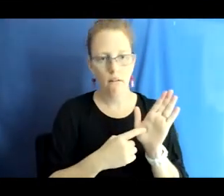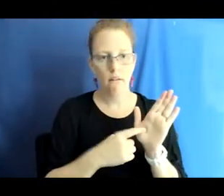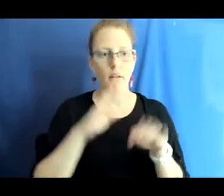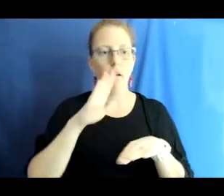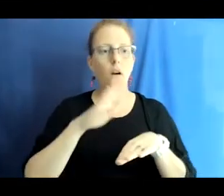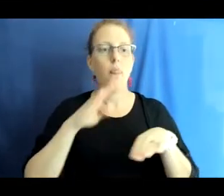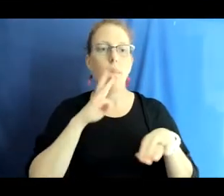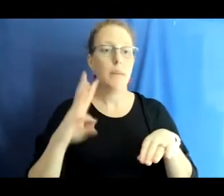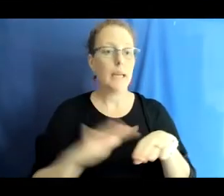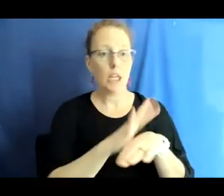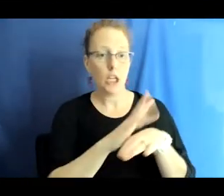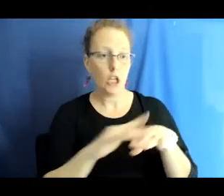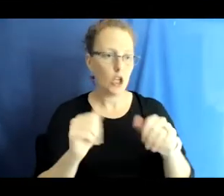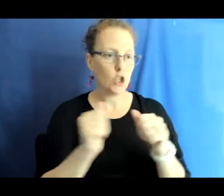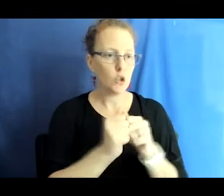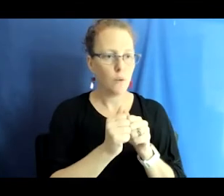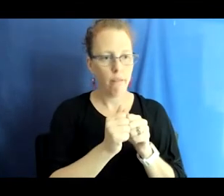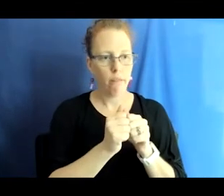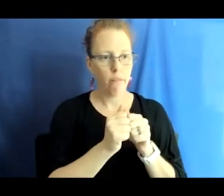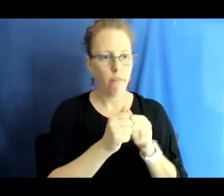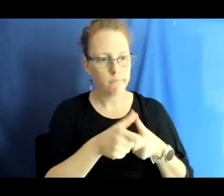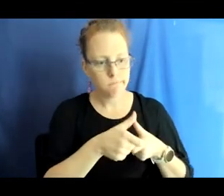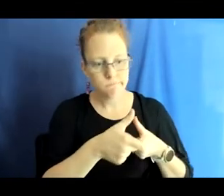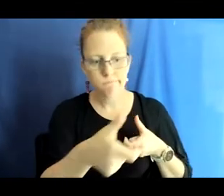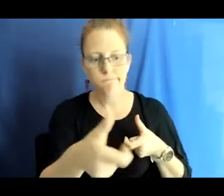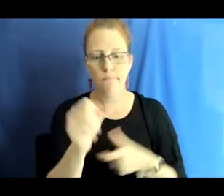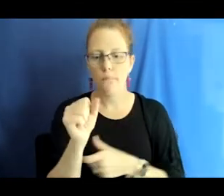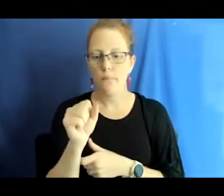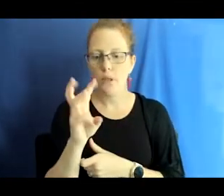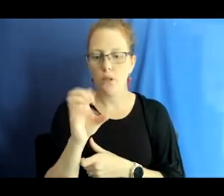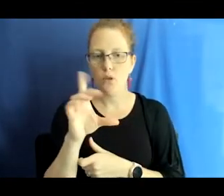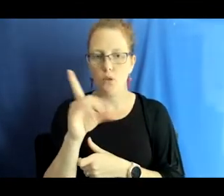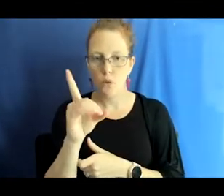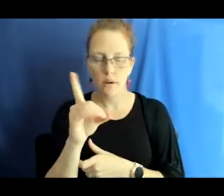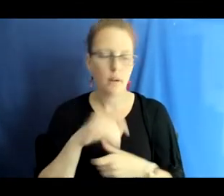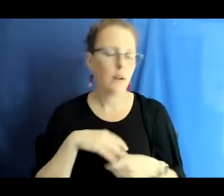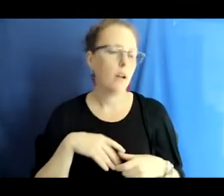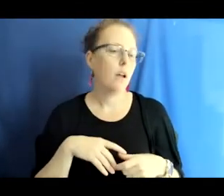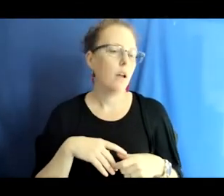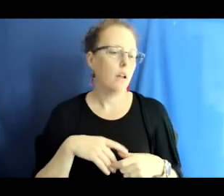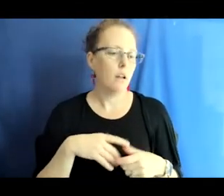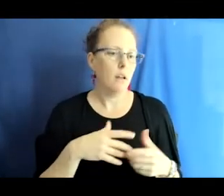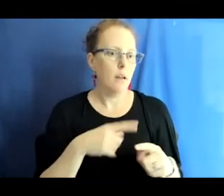without necessarily knowing exactly what it would in the end symbolize.